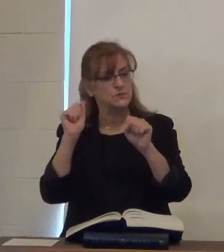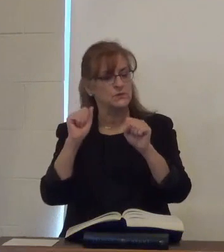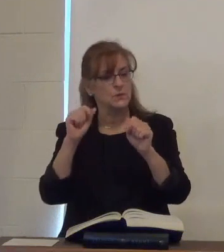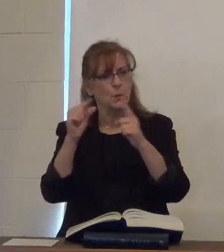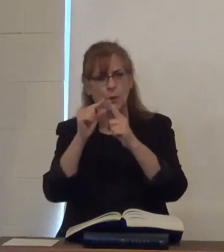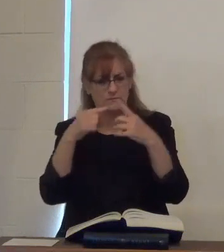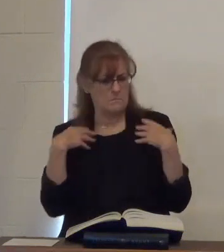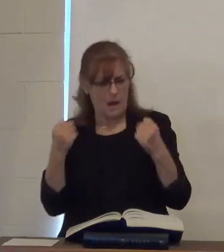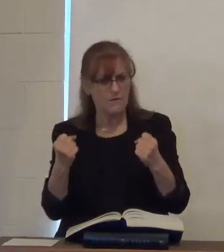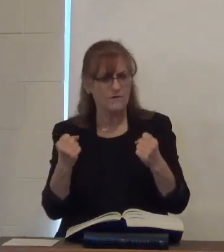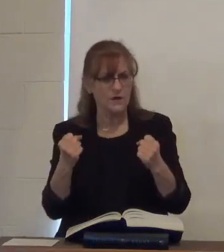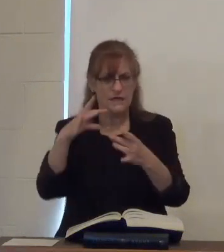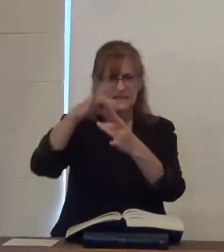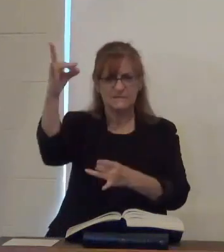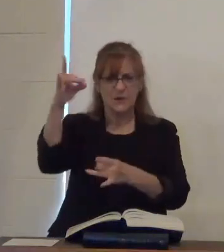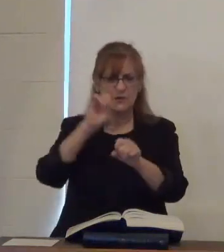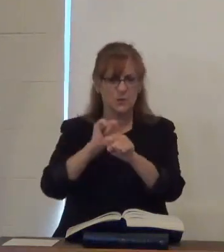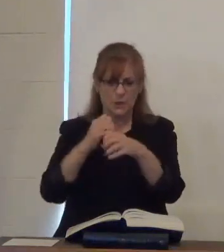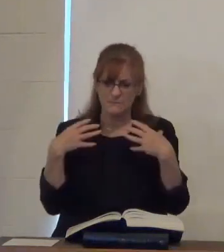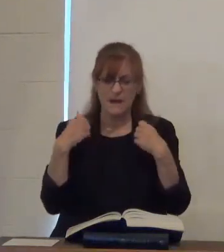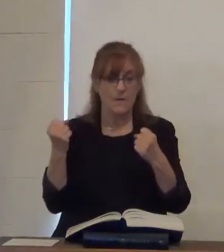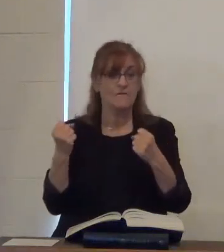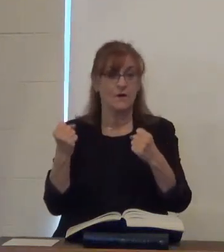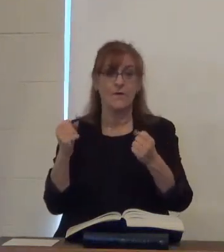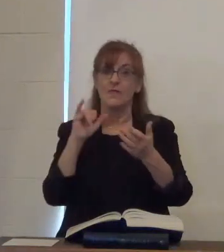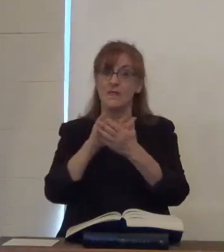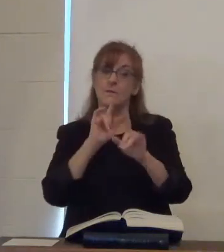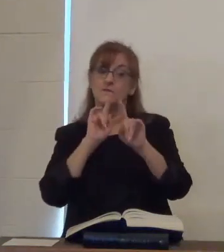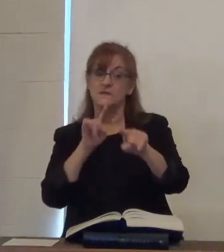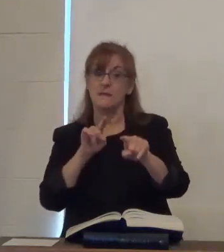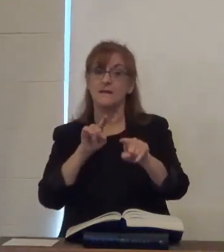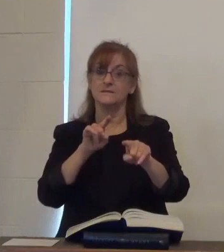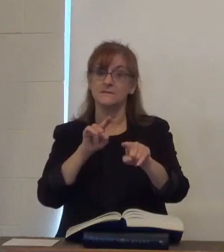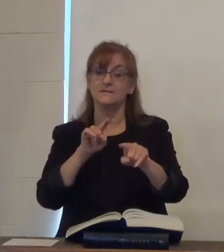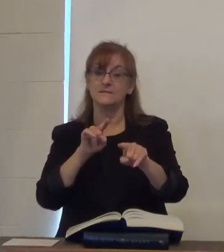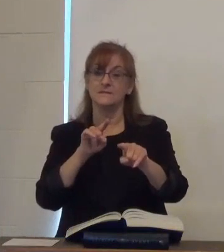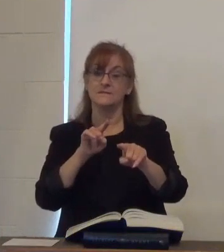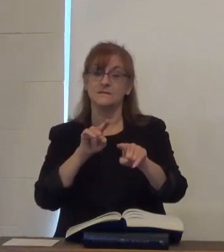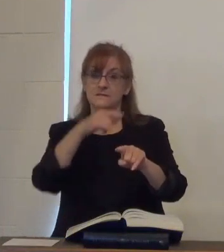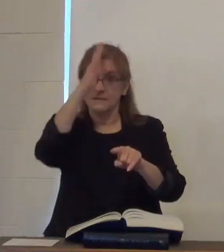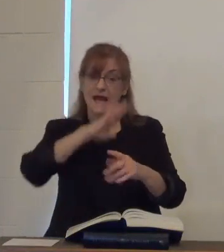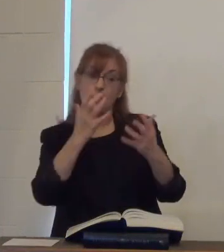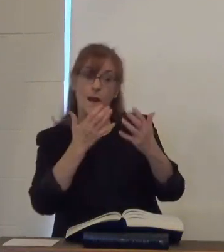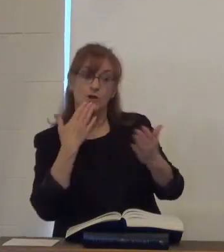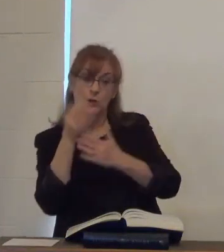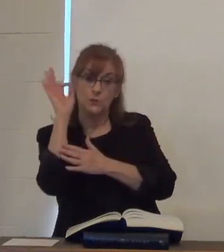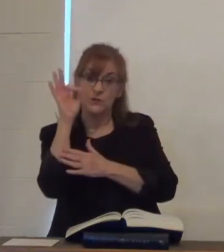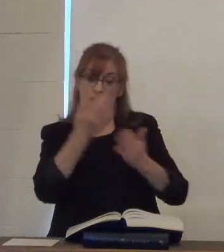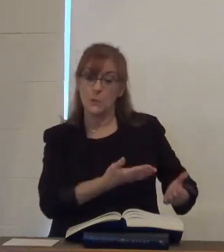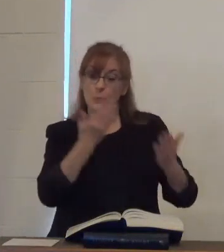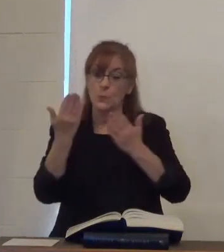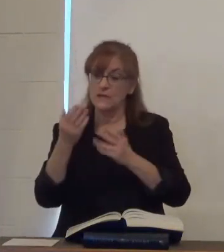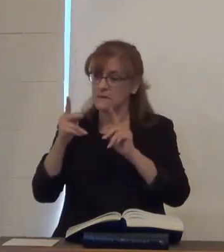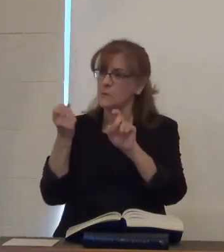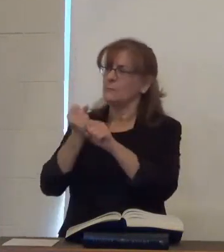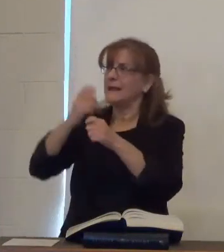God. This was the intended response of the sermon. Good preaching brings men to a decision. What shall